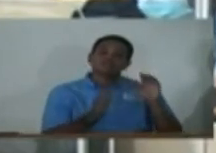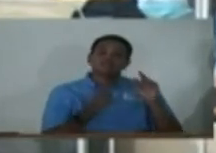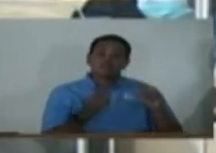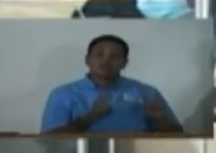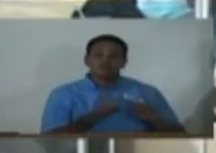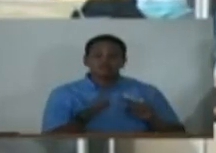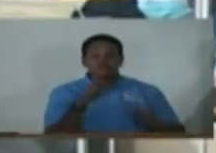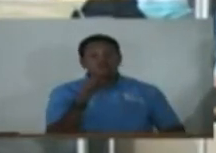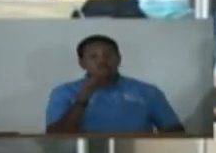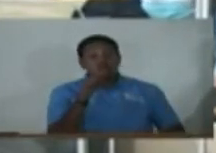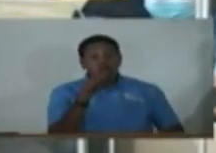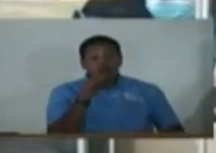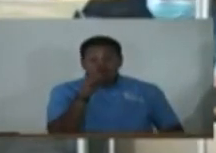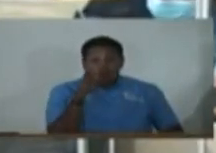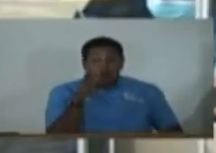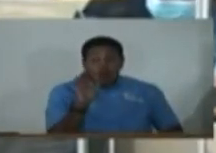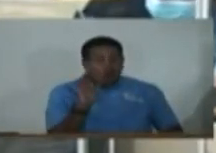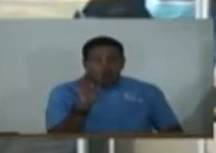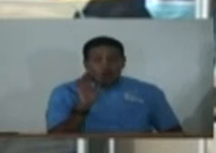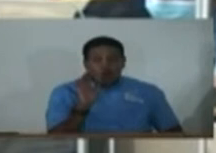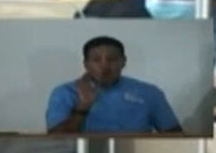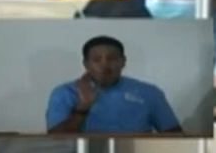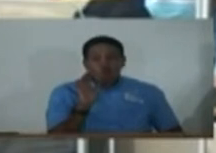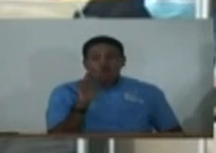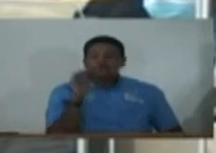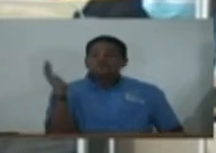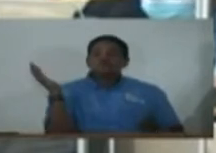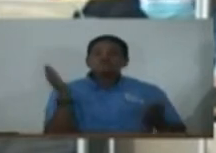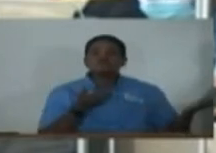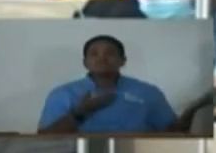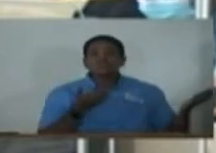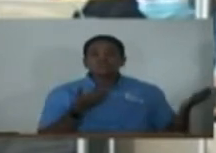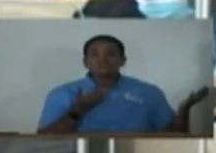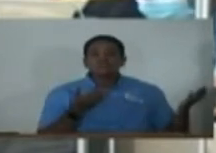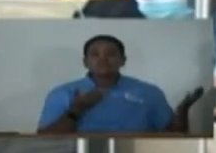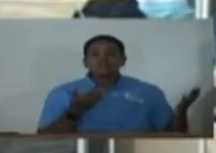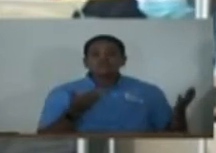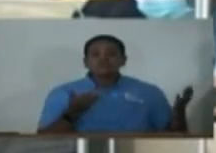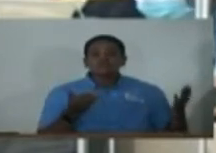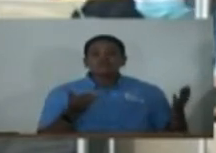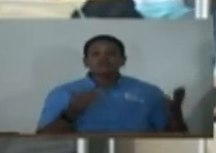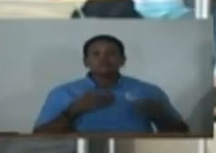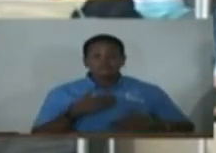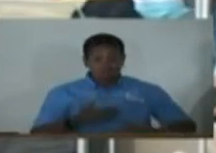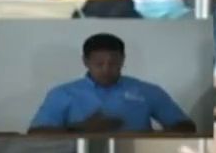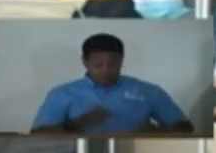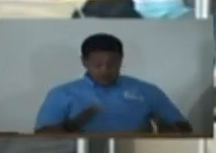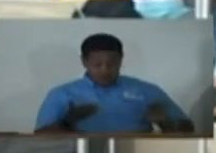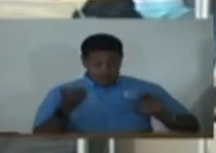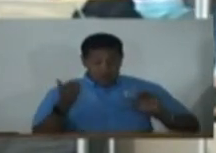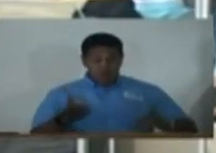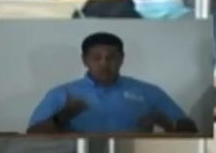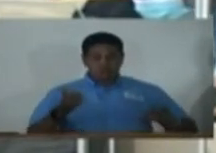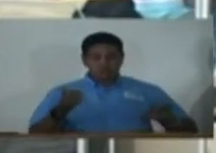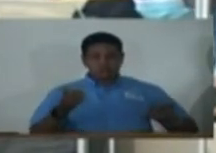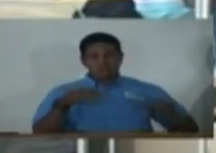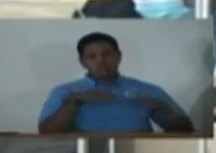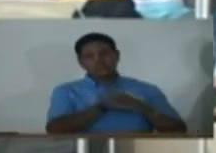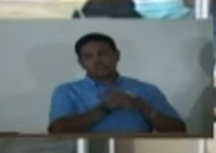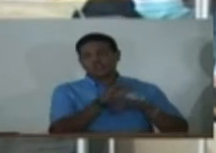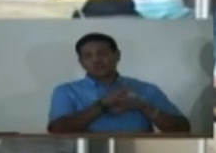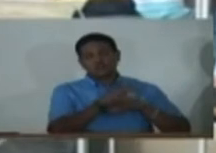you are not permitted to bring the body of the deceased into the